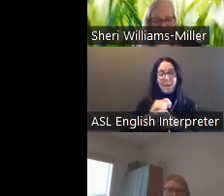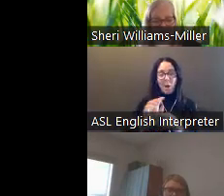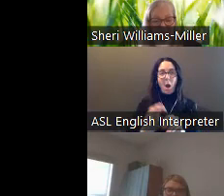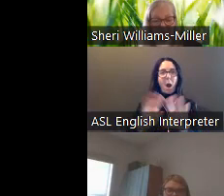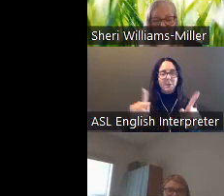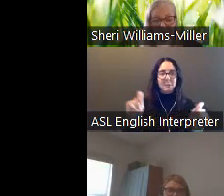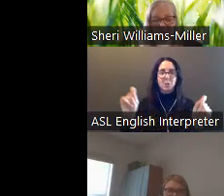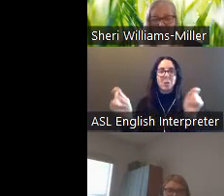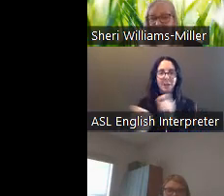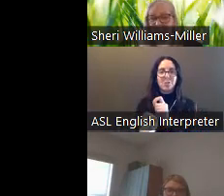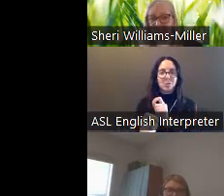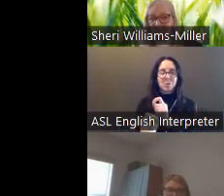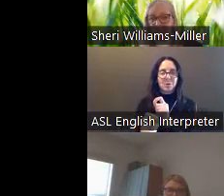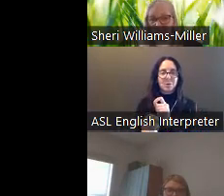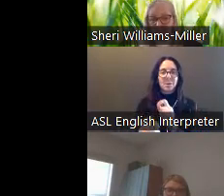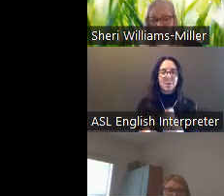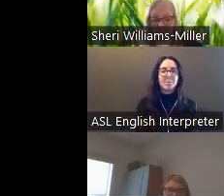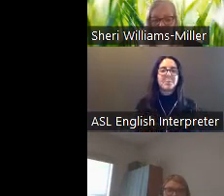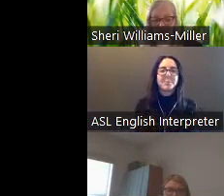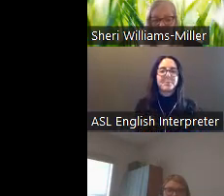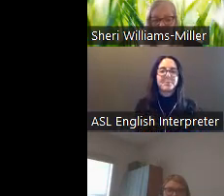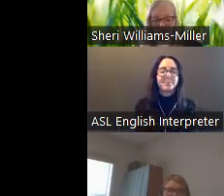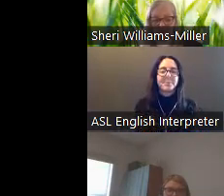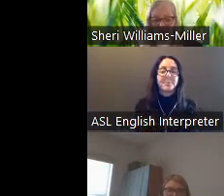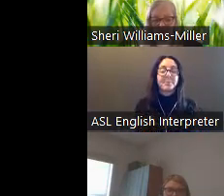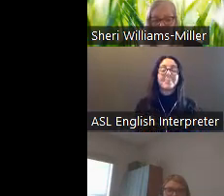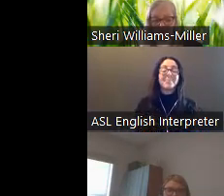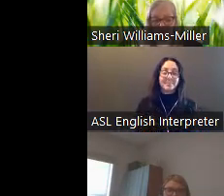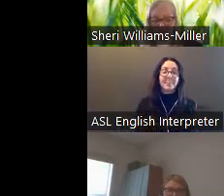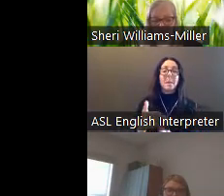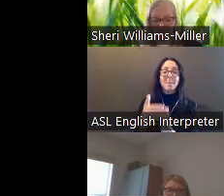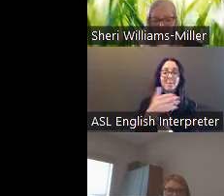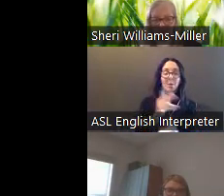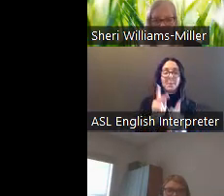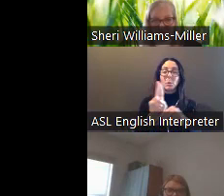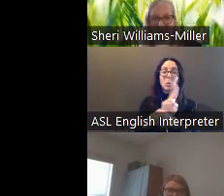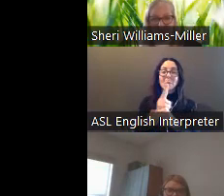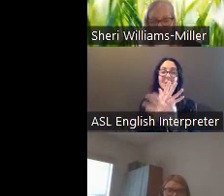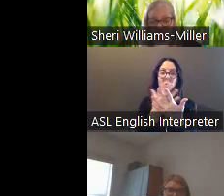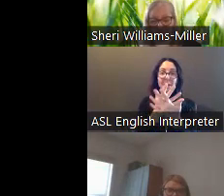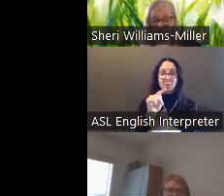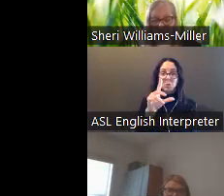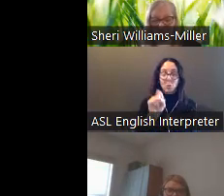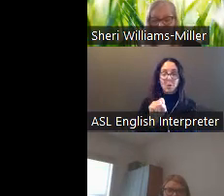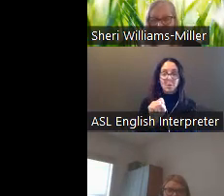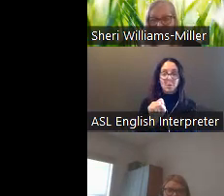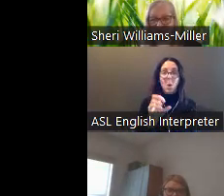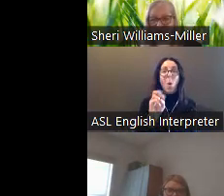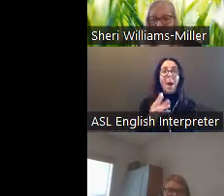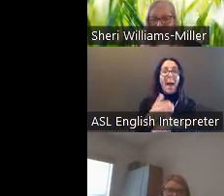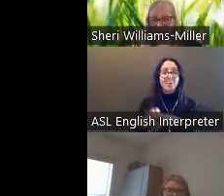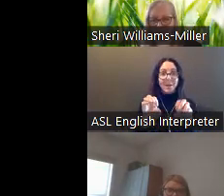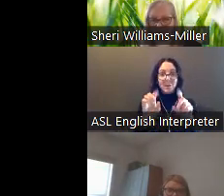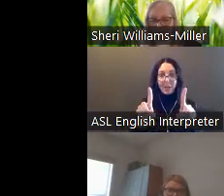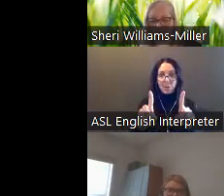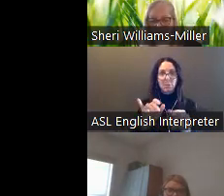staff, where people were using the screening tools, began to use screening tools,